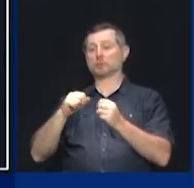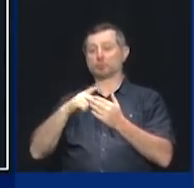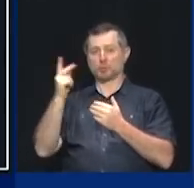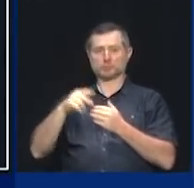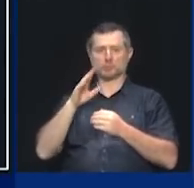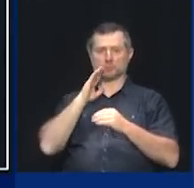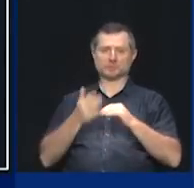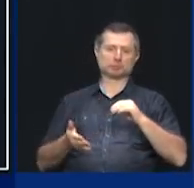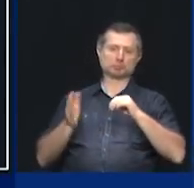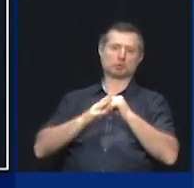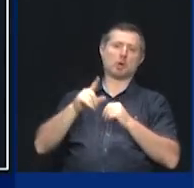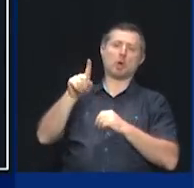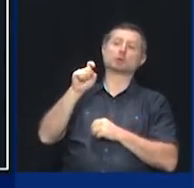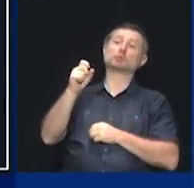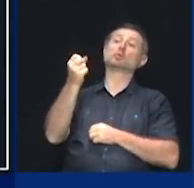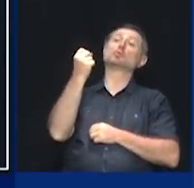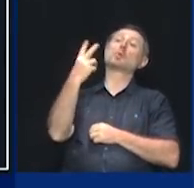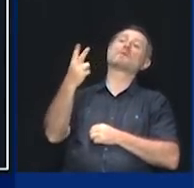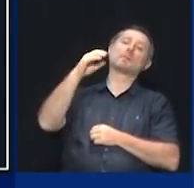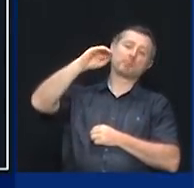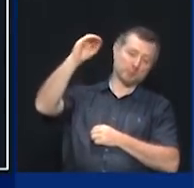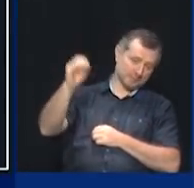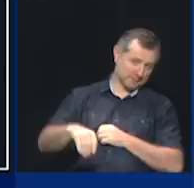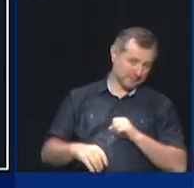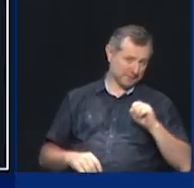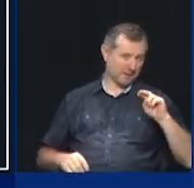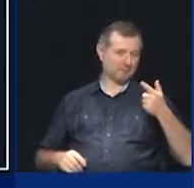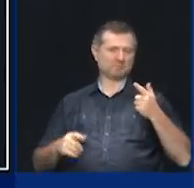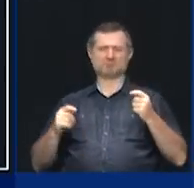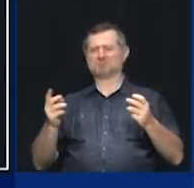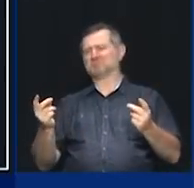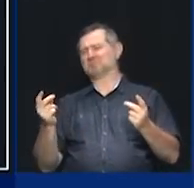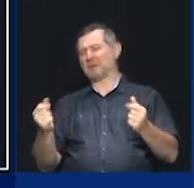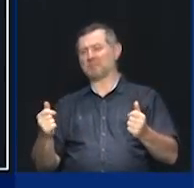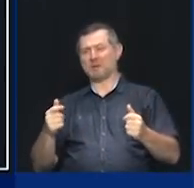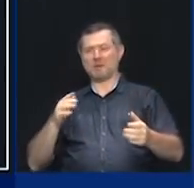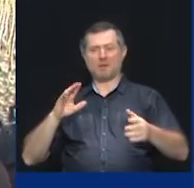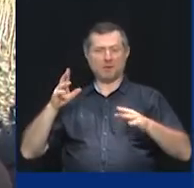112% immediately, so they are on the ground for the summer.